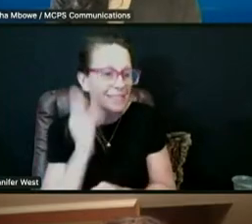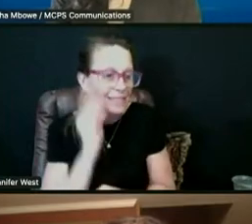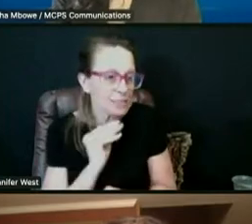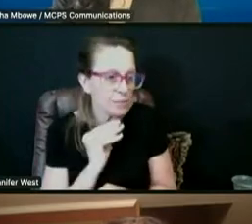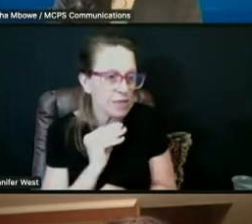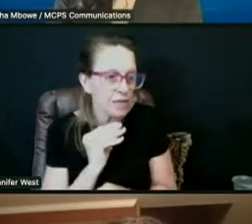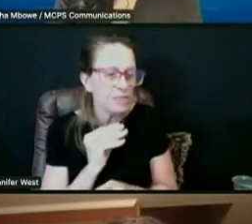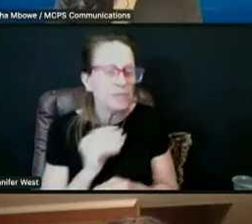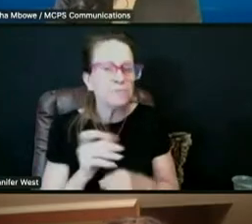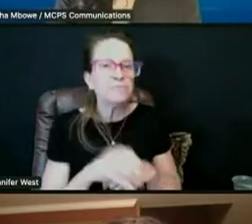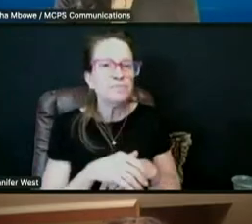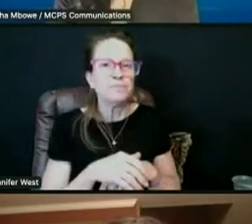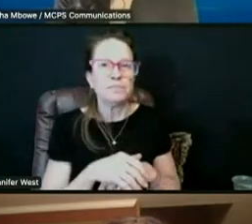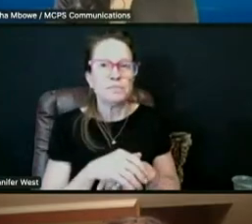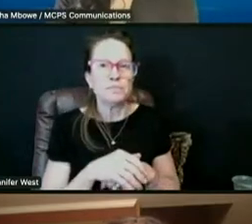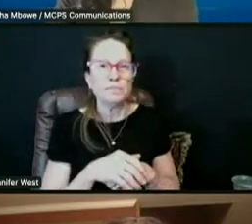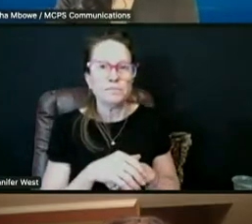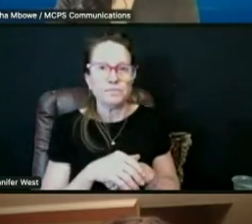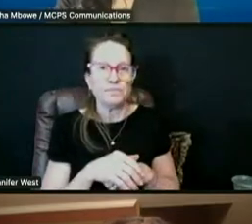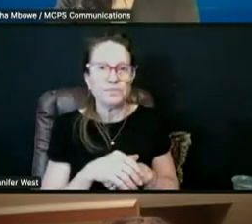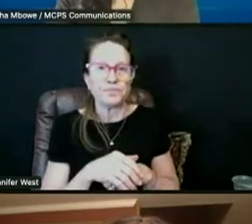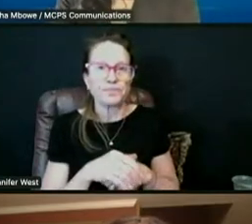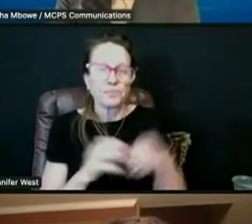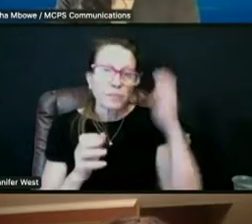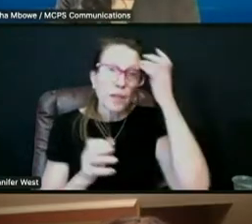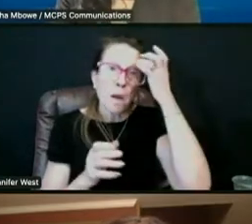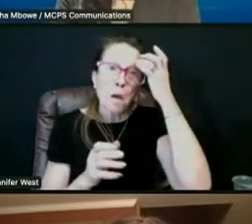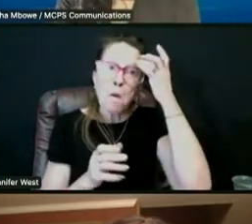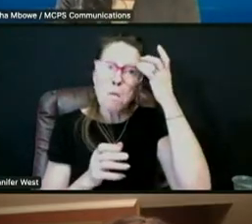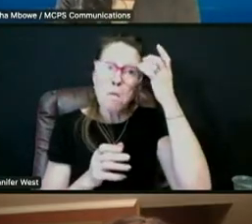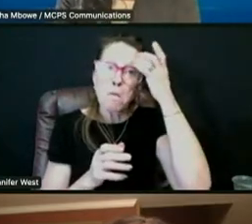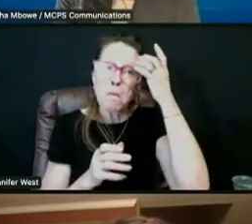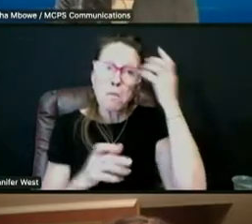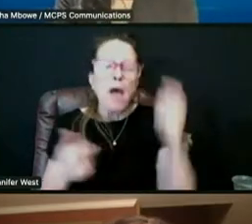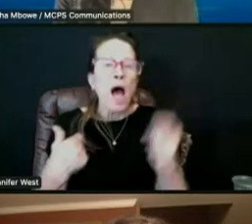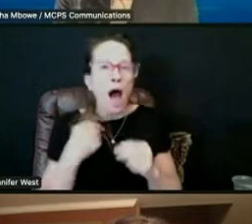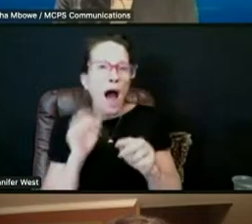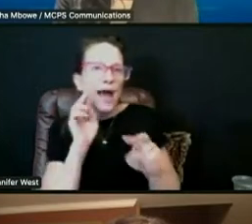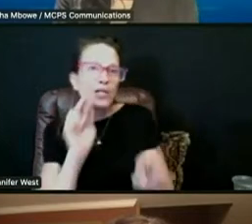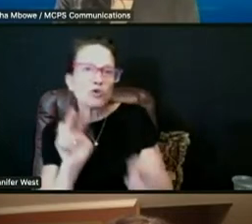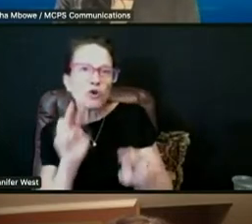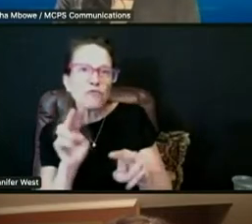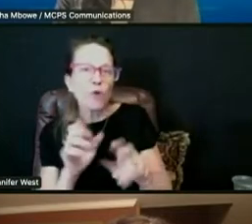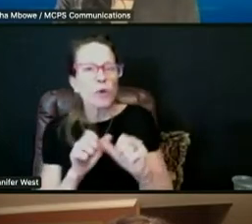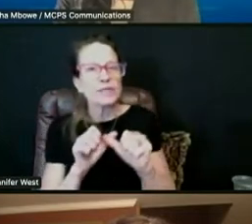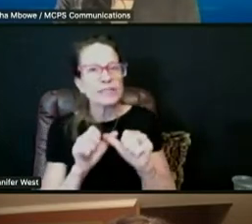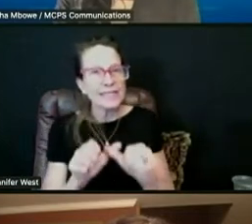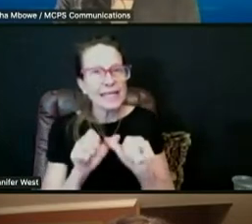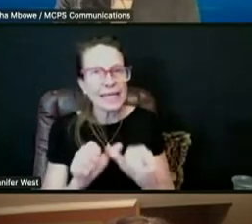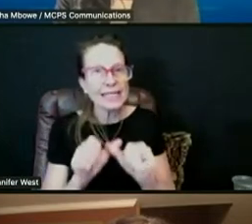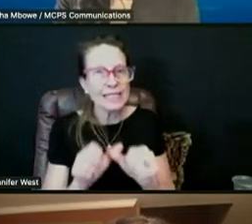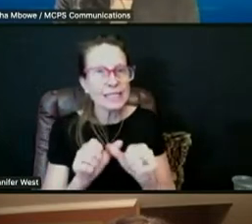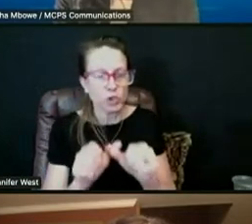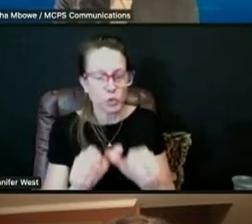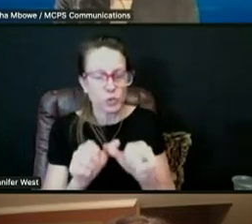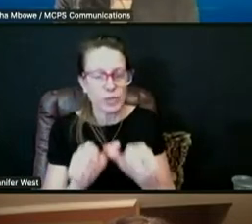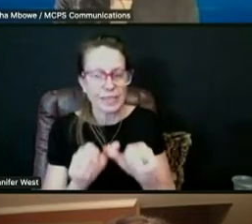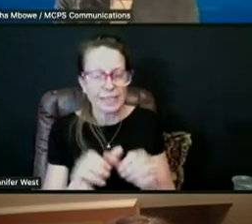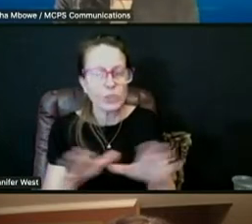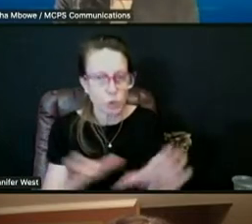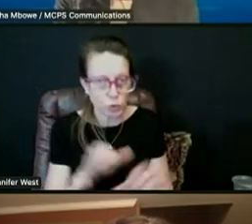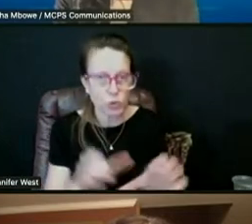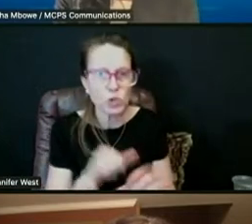work best for them. What I look forward to us continuing to do is, because we've over the last couple of years